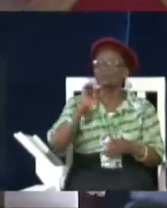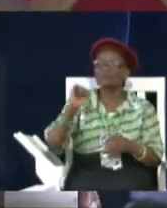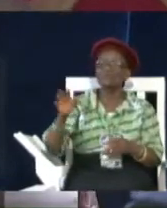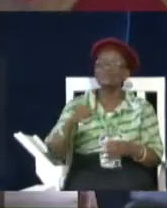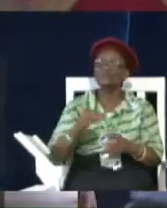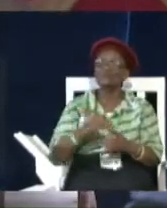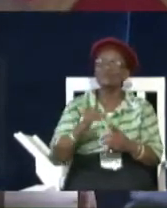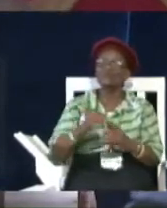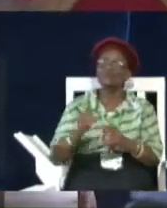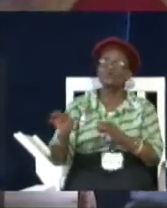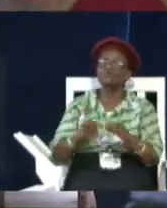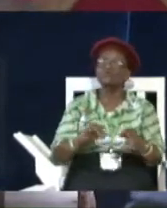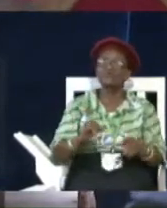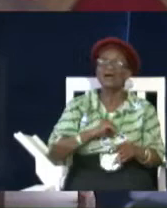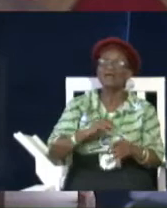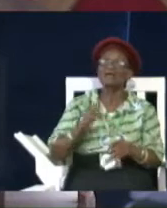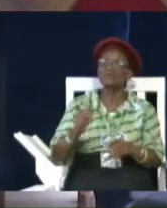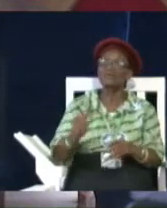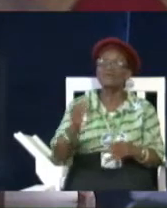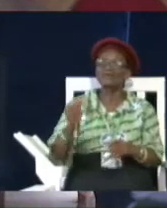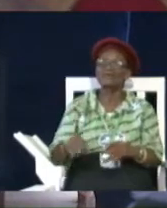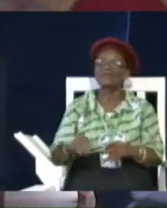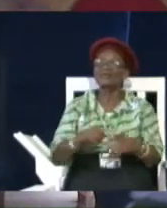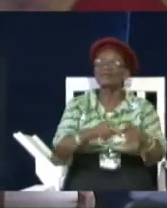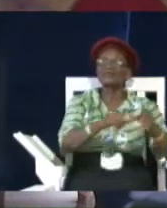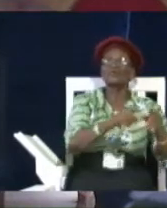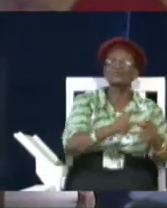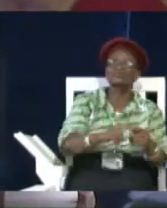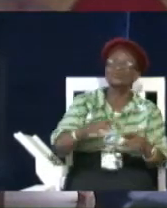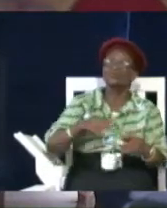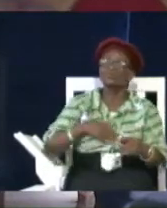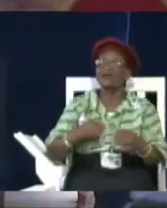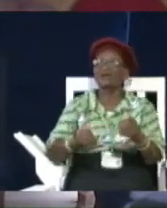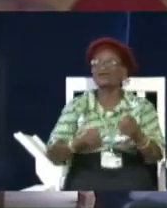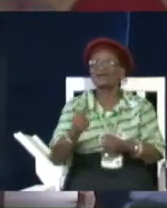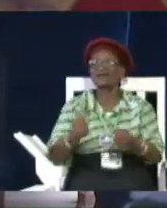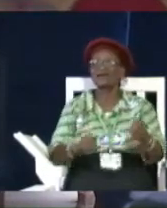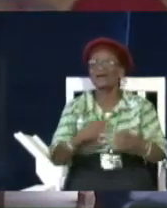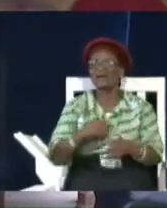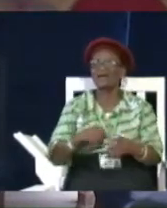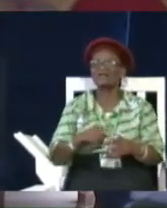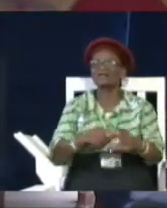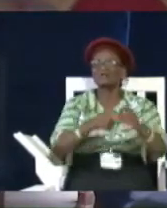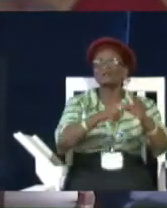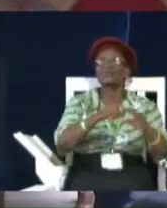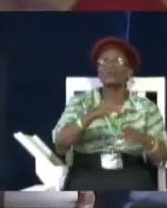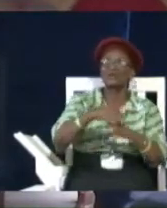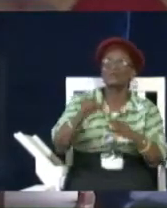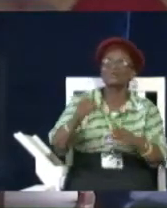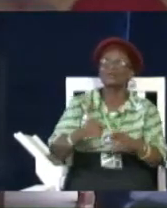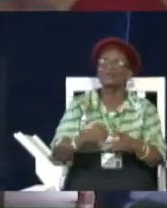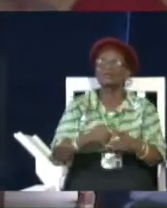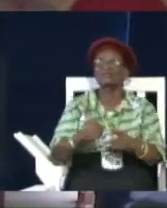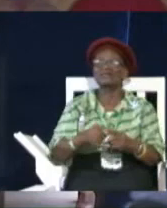and run away? And then he heard from God. God said, no.